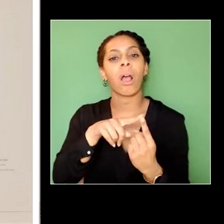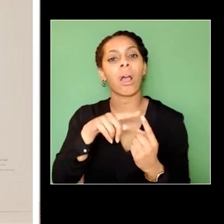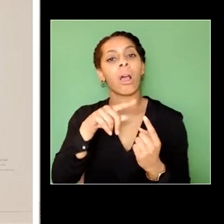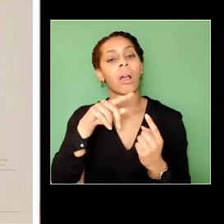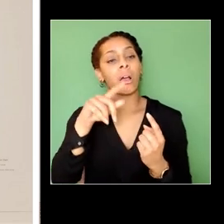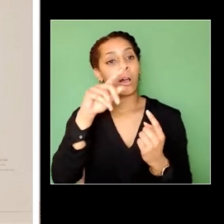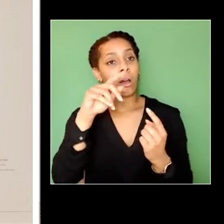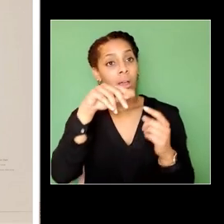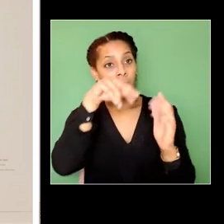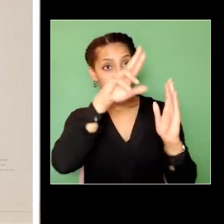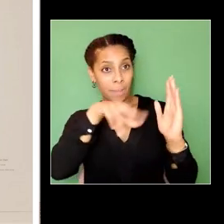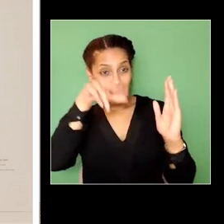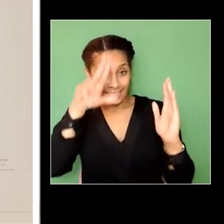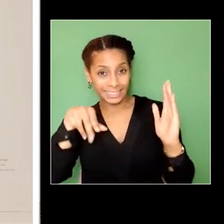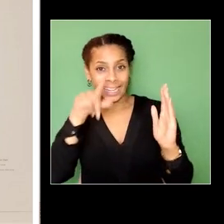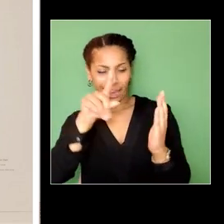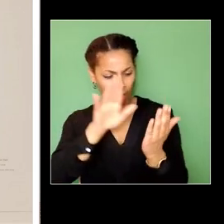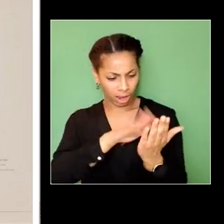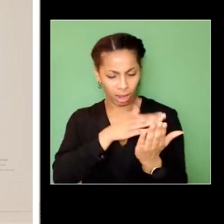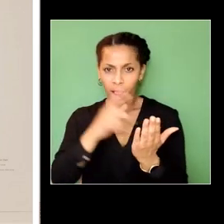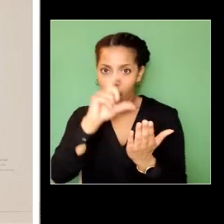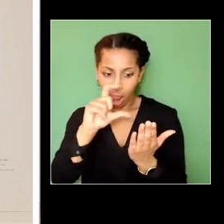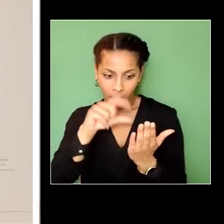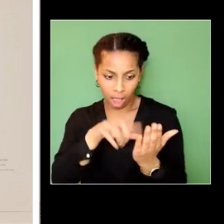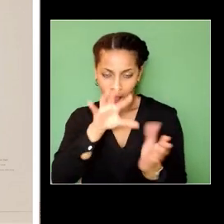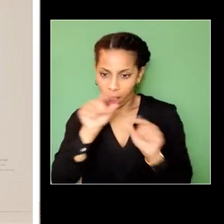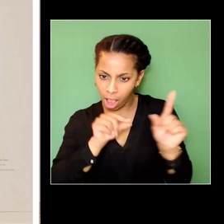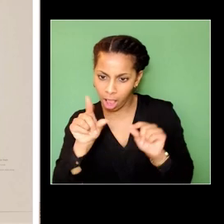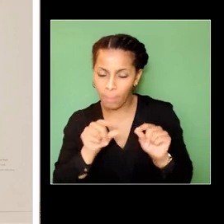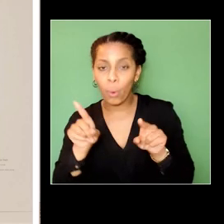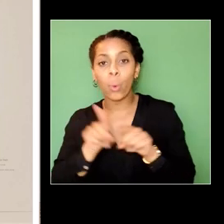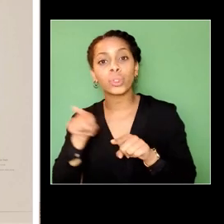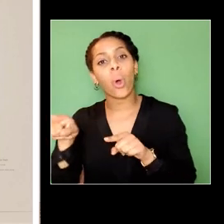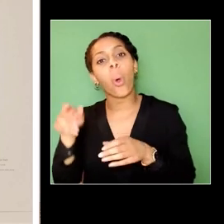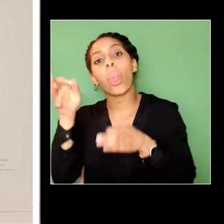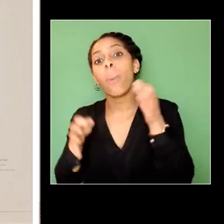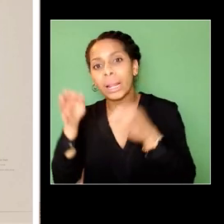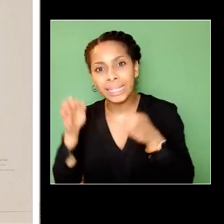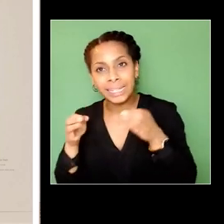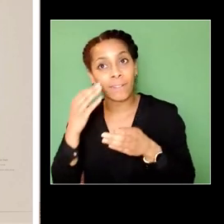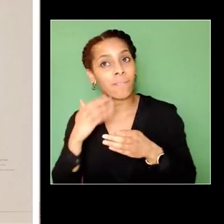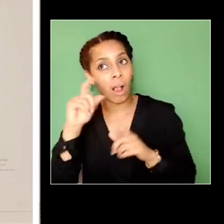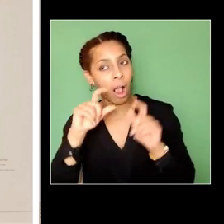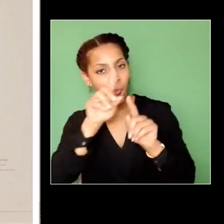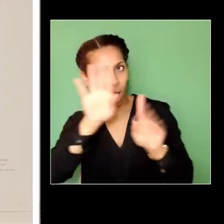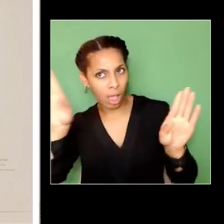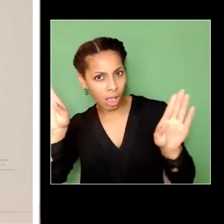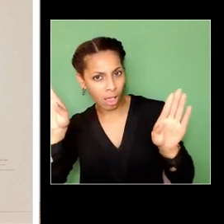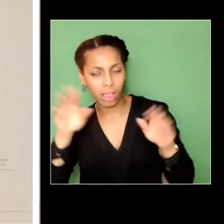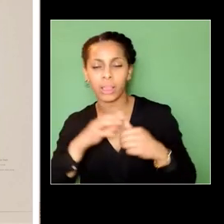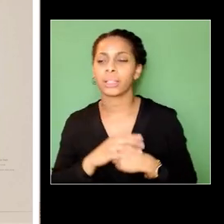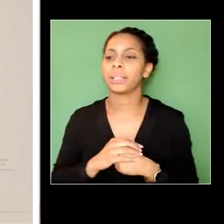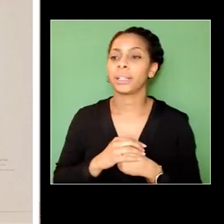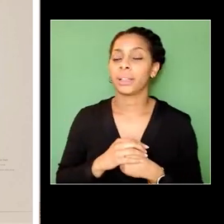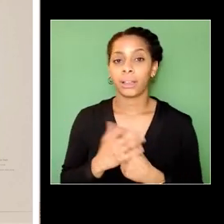also the politics of it? Mm-hmm. No, they're really tied in. More and more, the two have become one thing